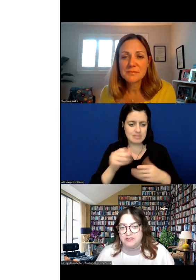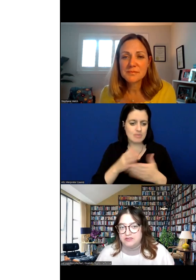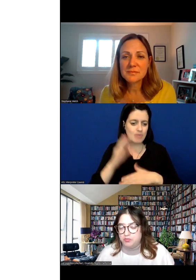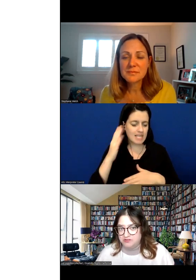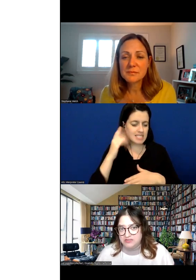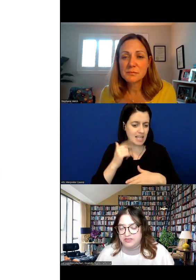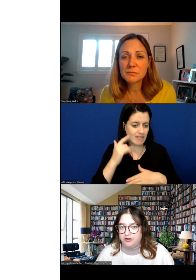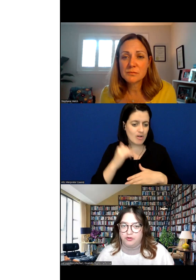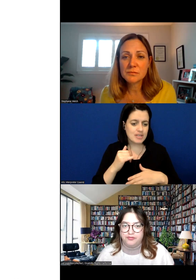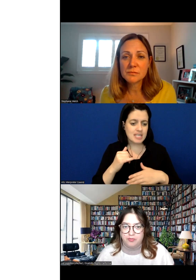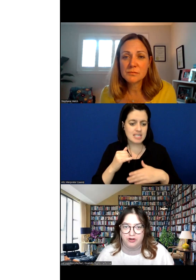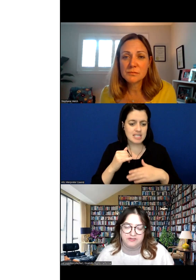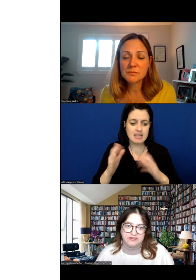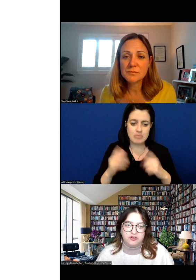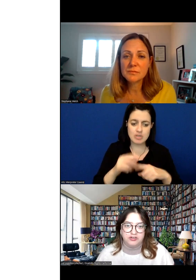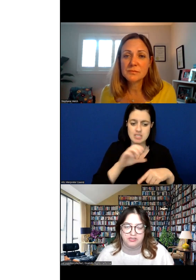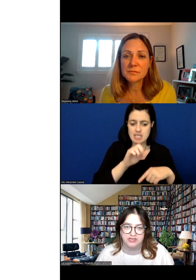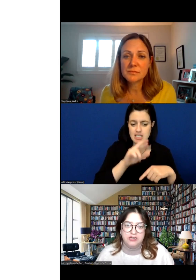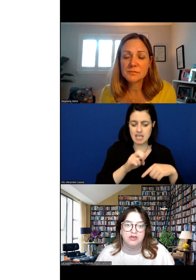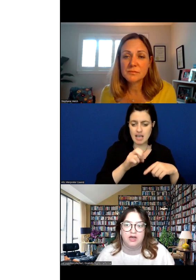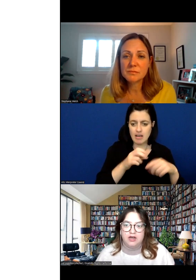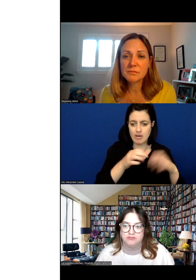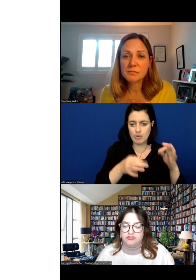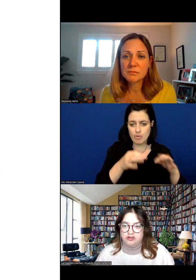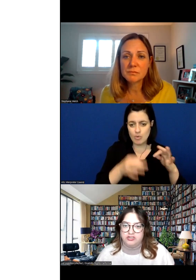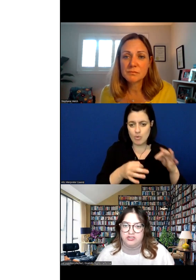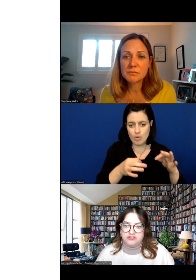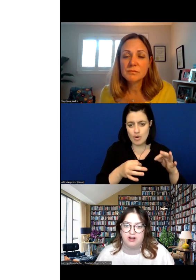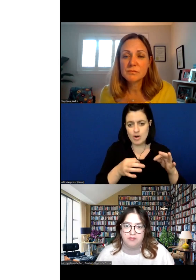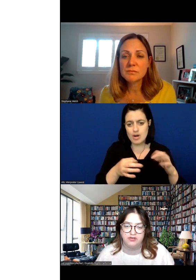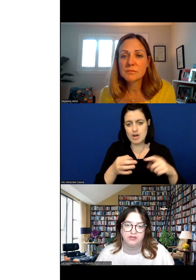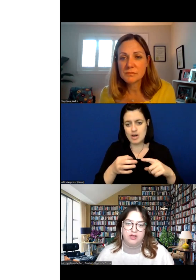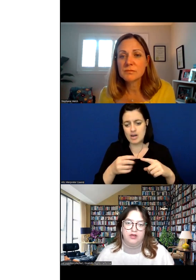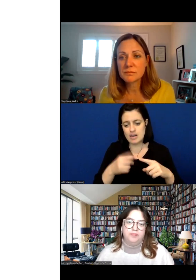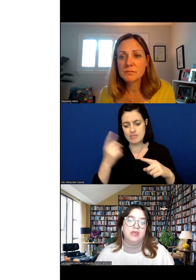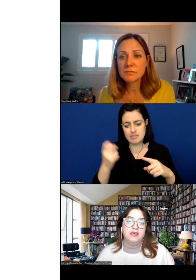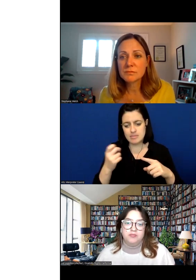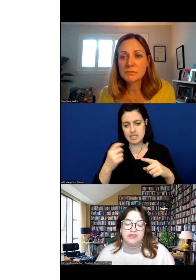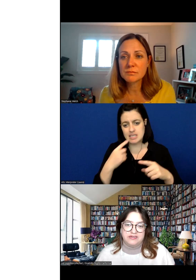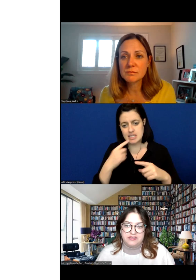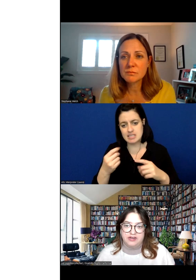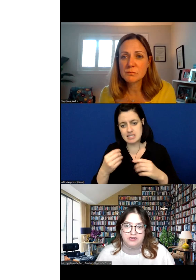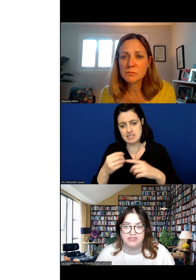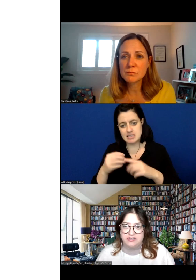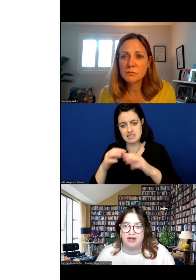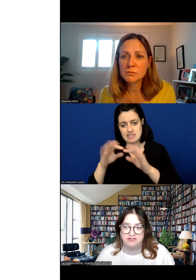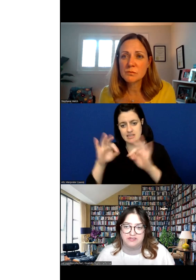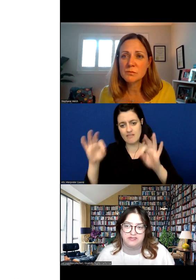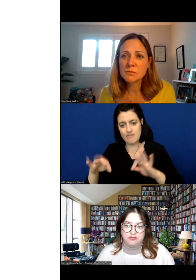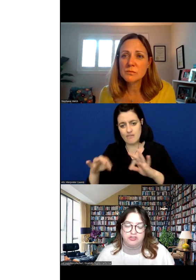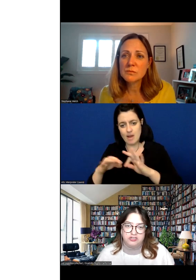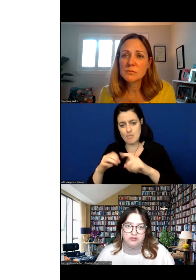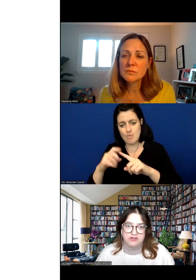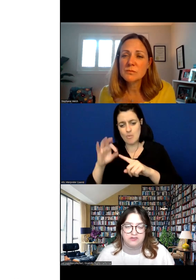California is opposed to the Care Court framework as it's currently structured and described, because it doesn't guarantee housing